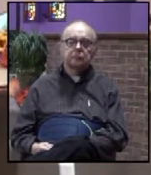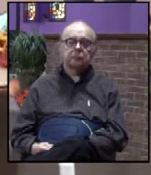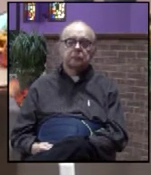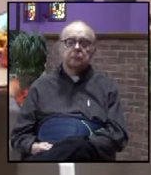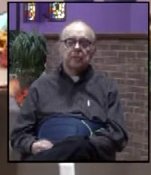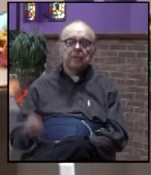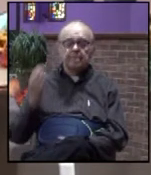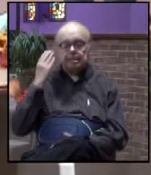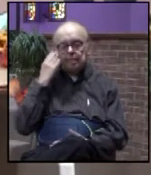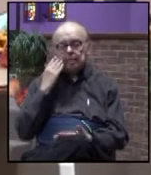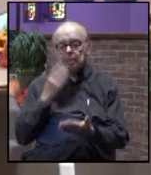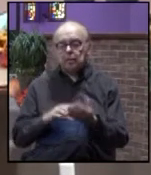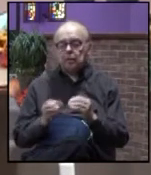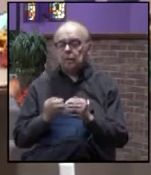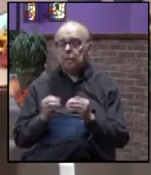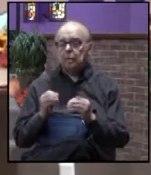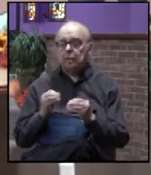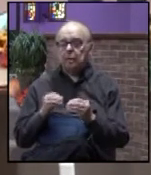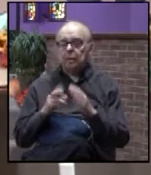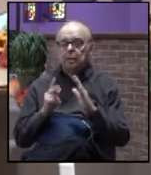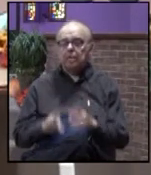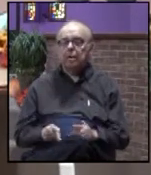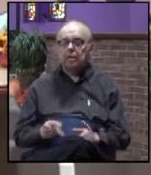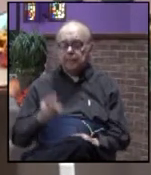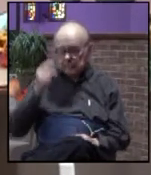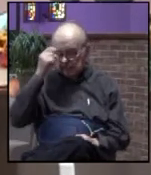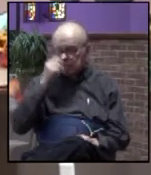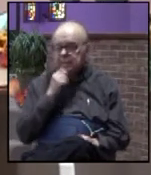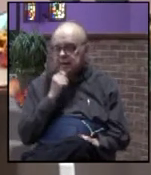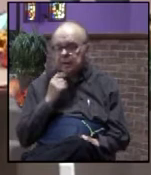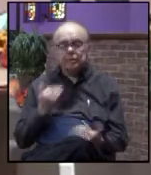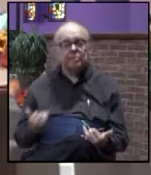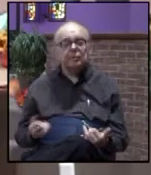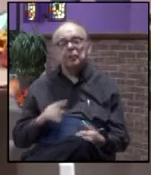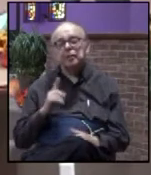You know what the number one killer of teenagers today is?